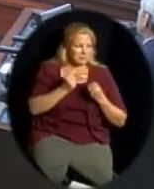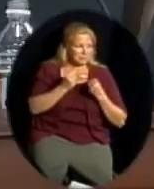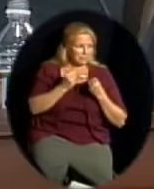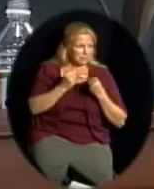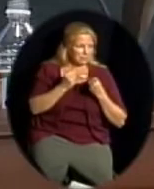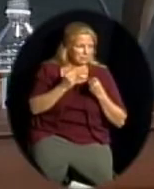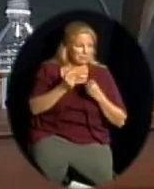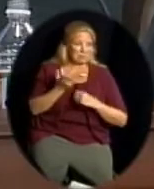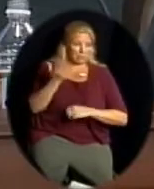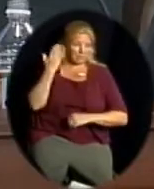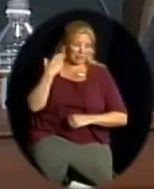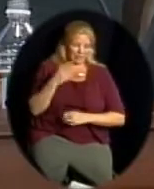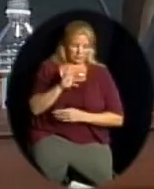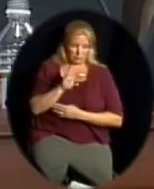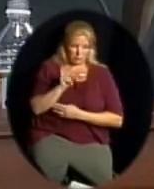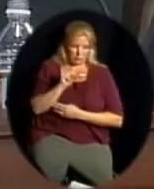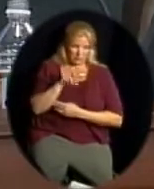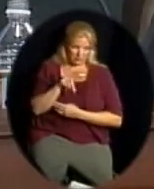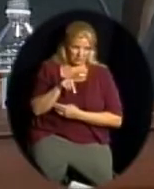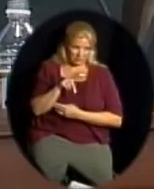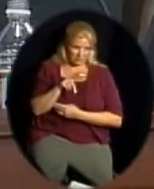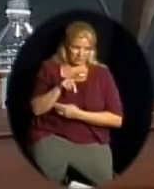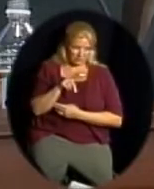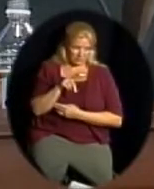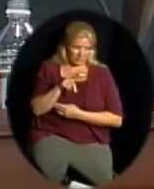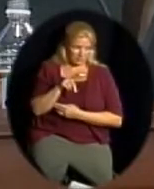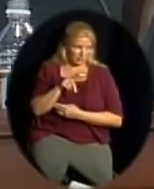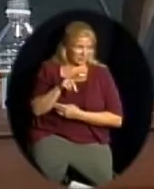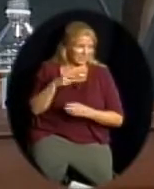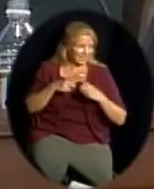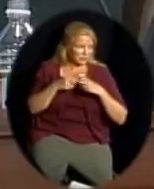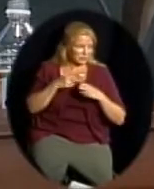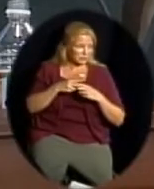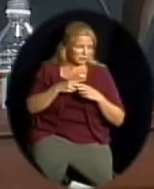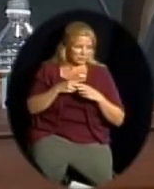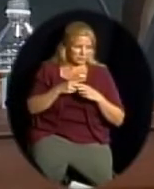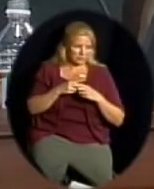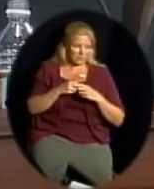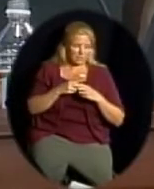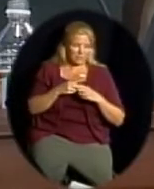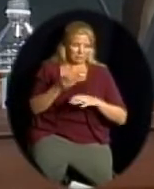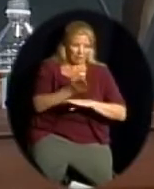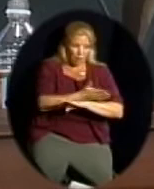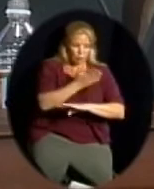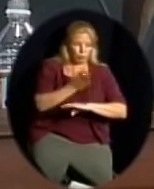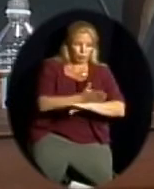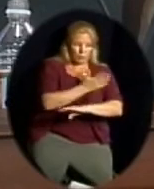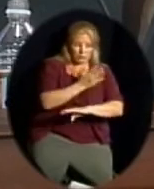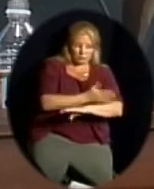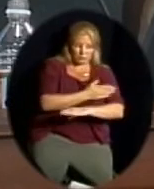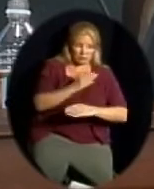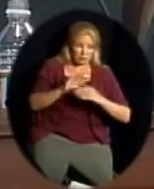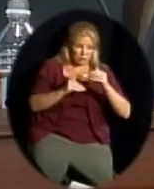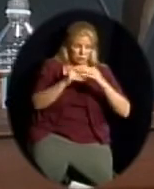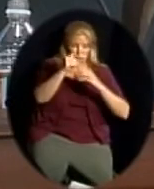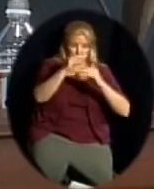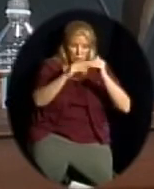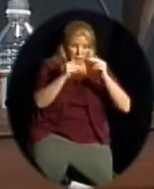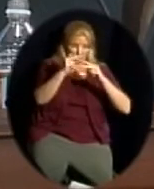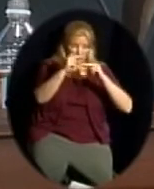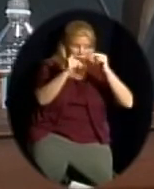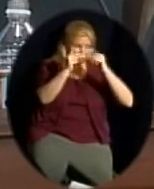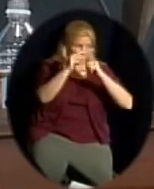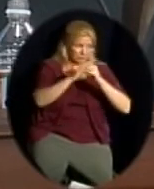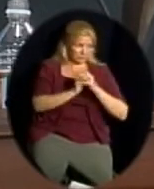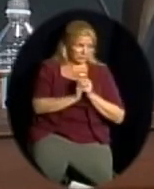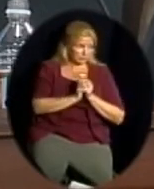bond issues has been for new construction. This time we're looking at a combination, or at least it appears that we might be looking at a combination